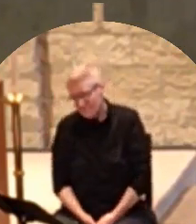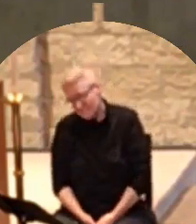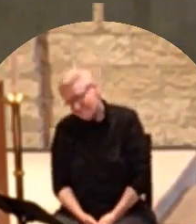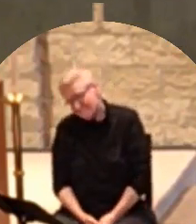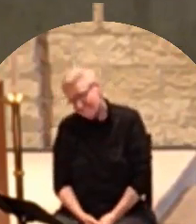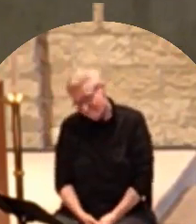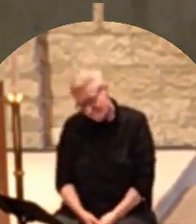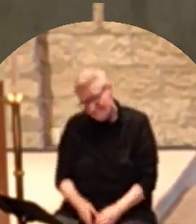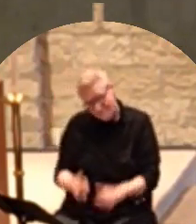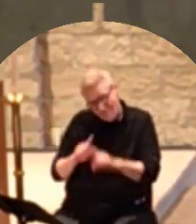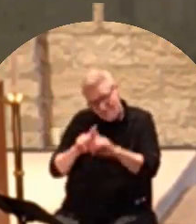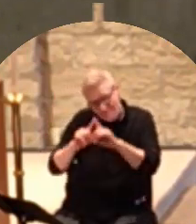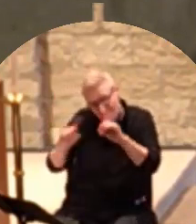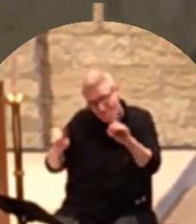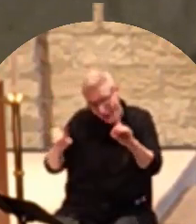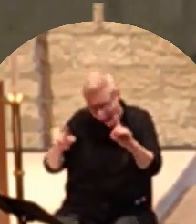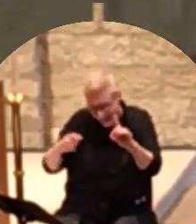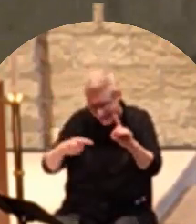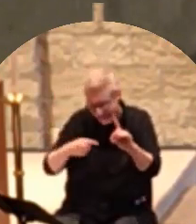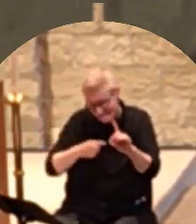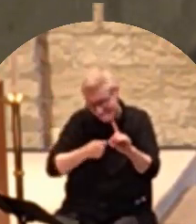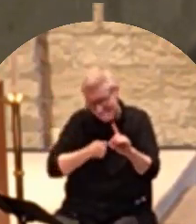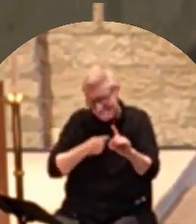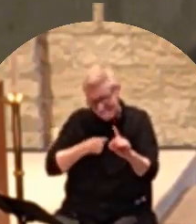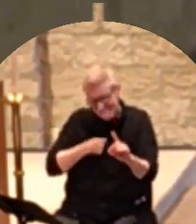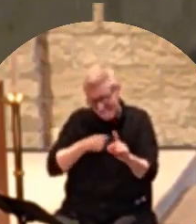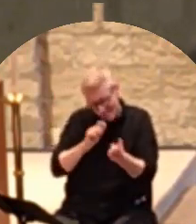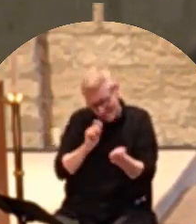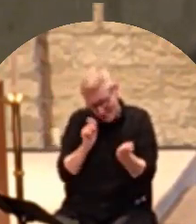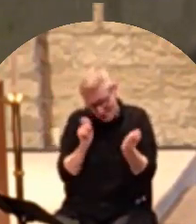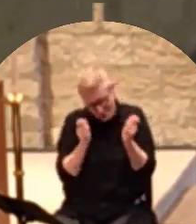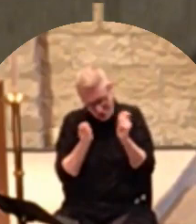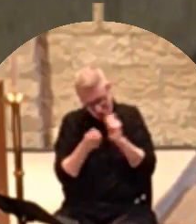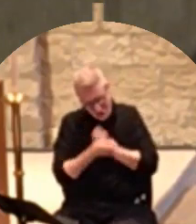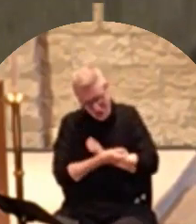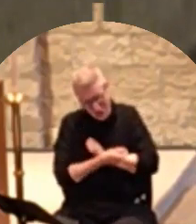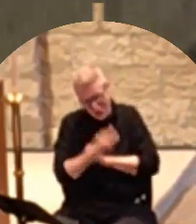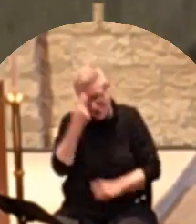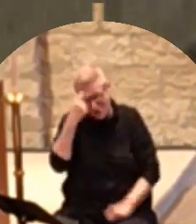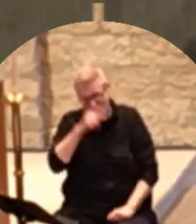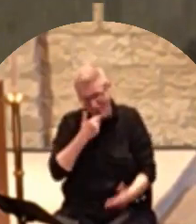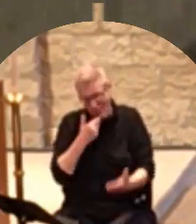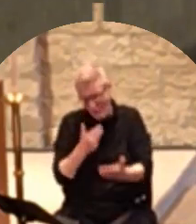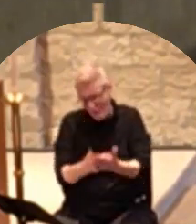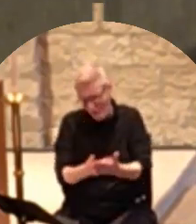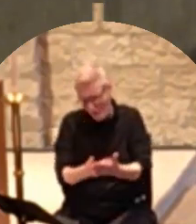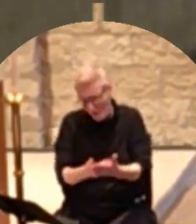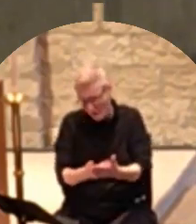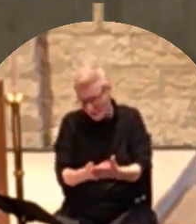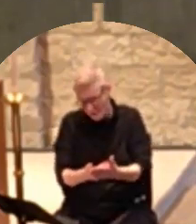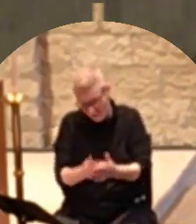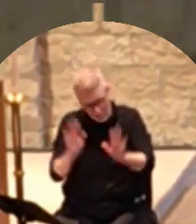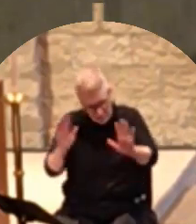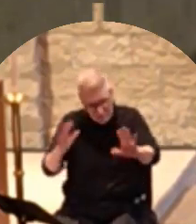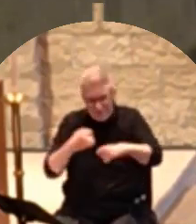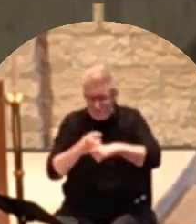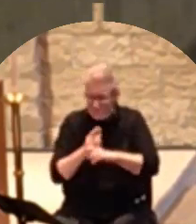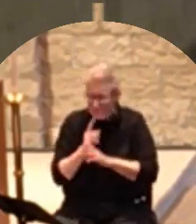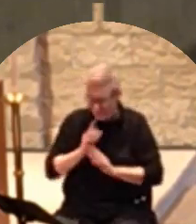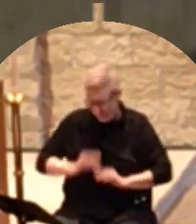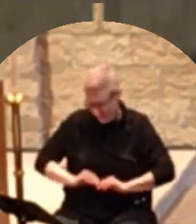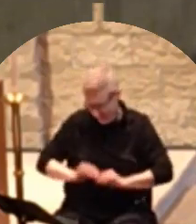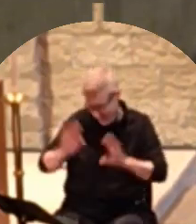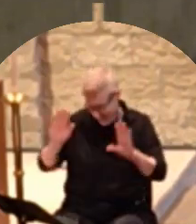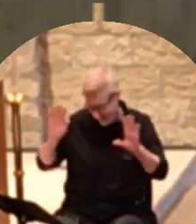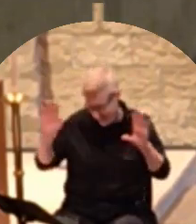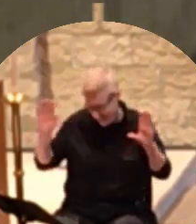I have been changed for good. Well, just to clear the air,